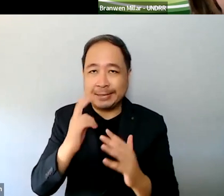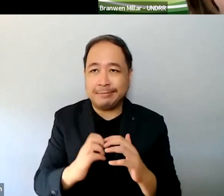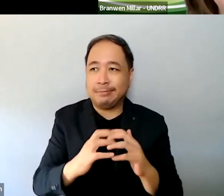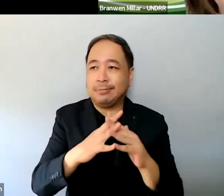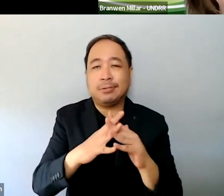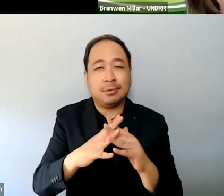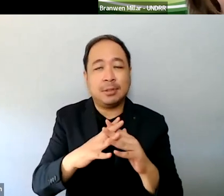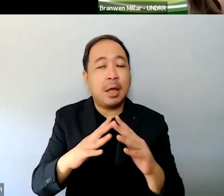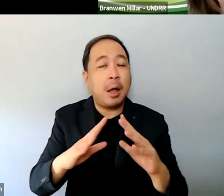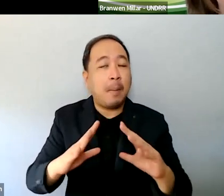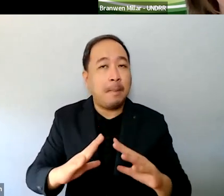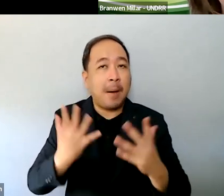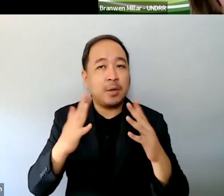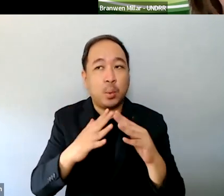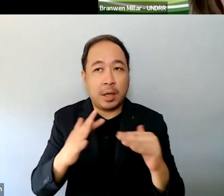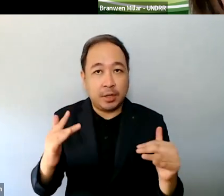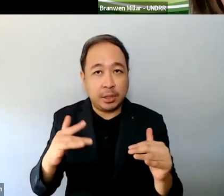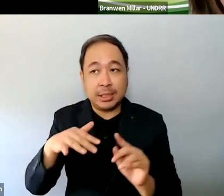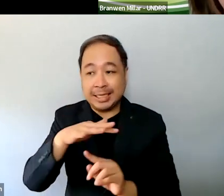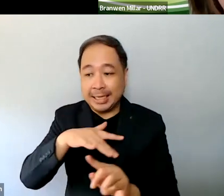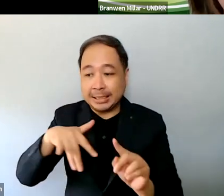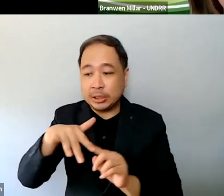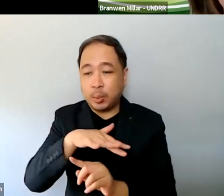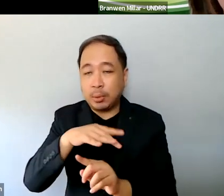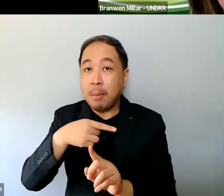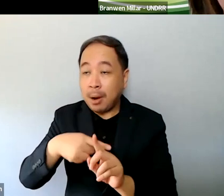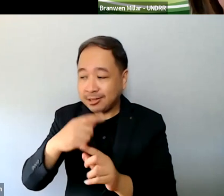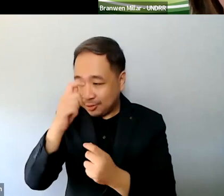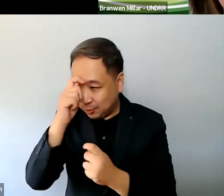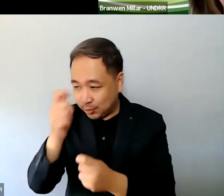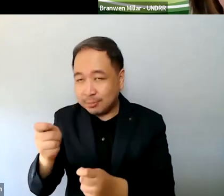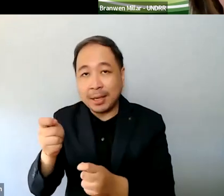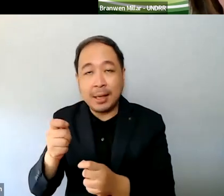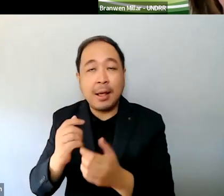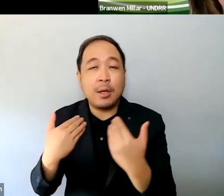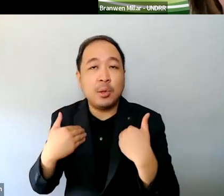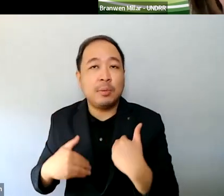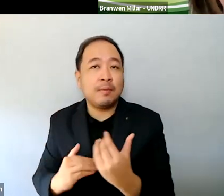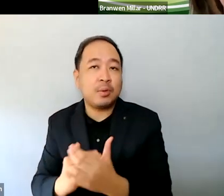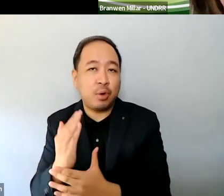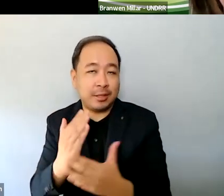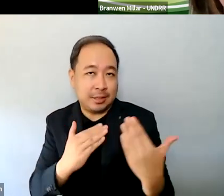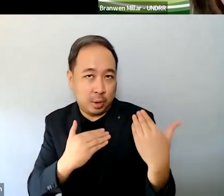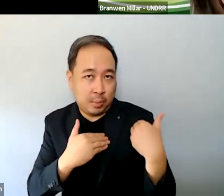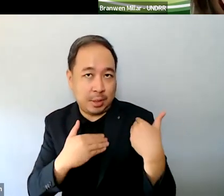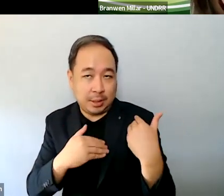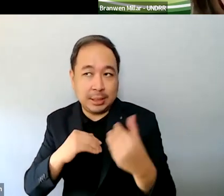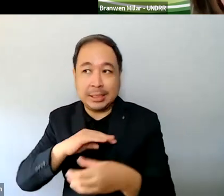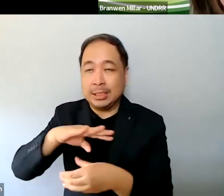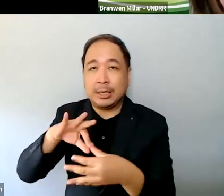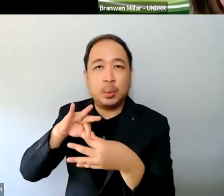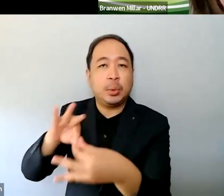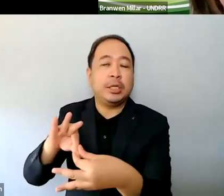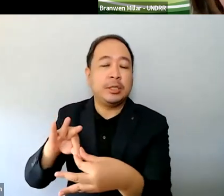must also fully respect other human rights obligations, including those related to gender